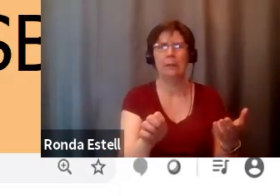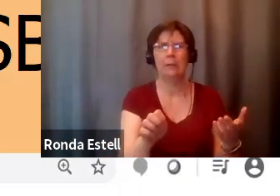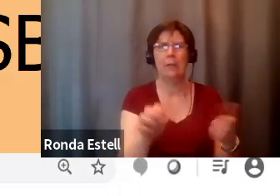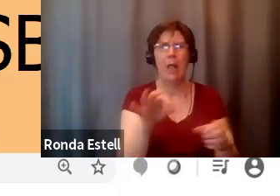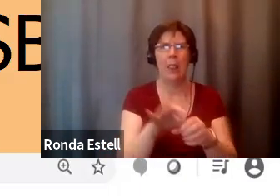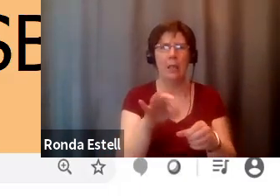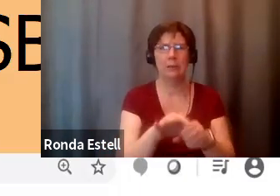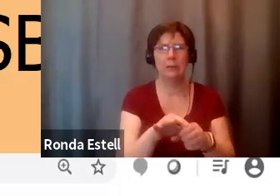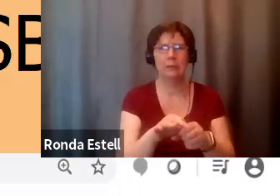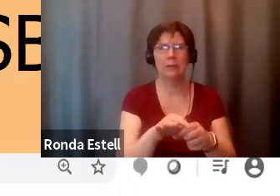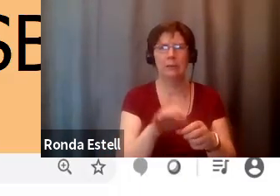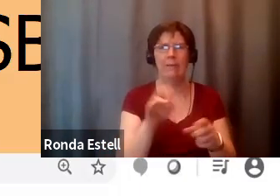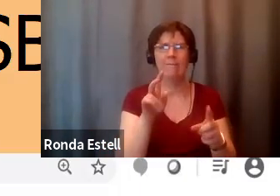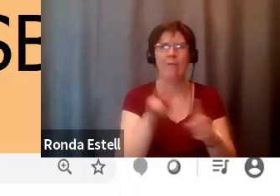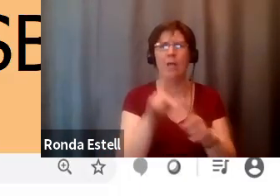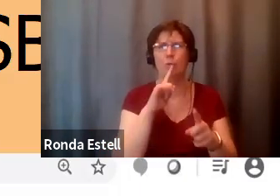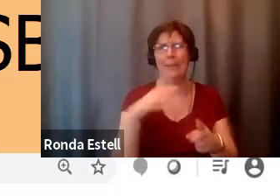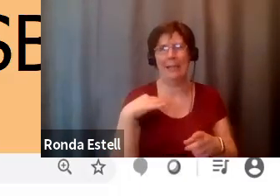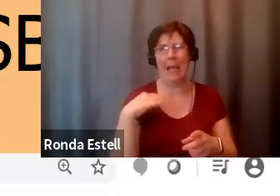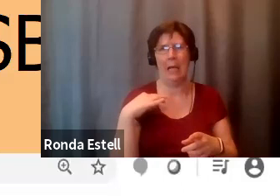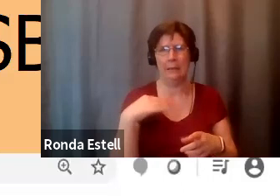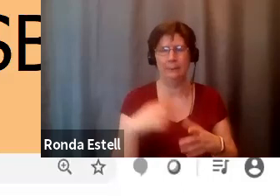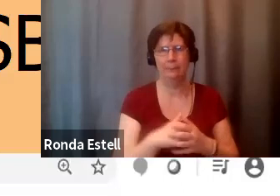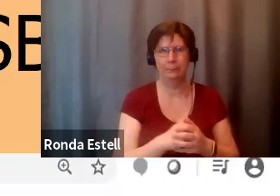elected, to file to be a candidate.